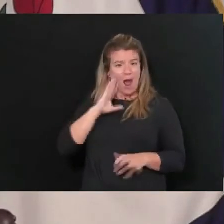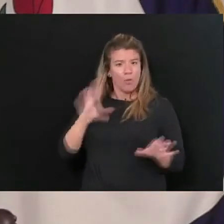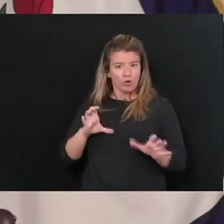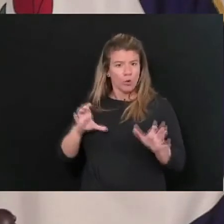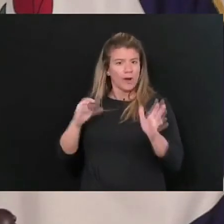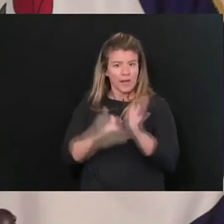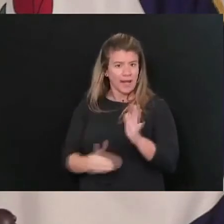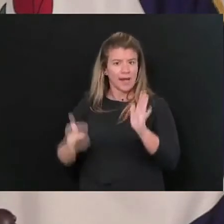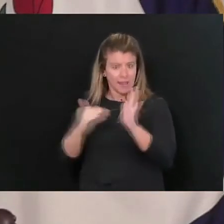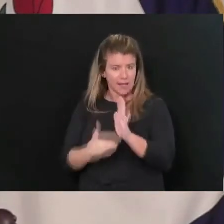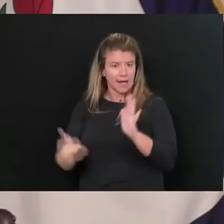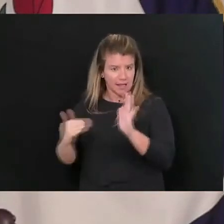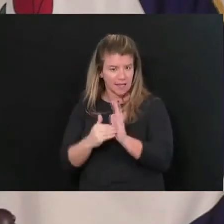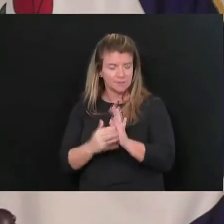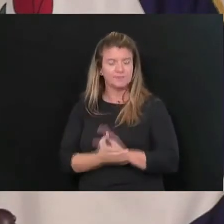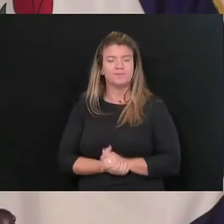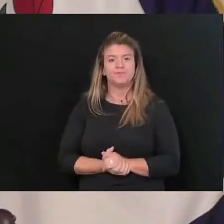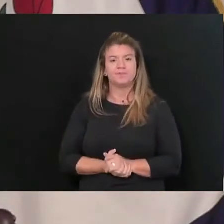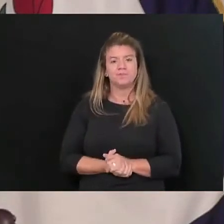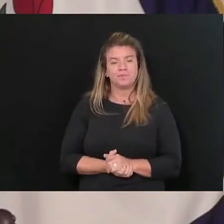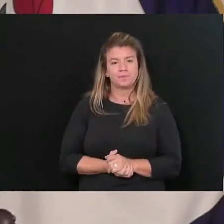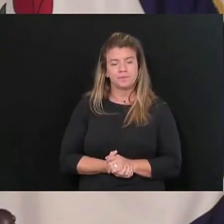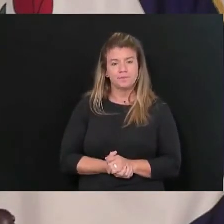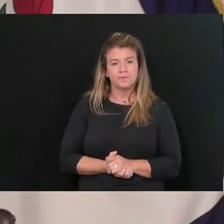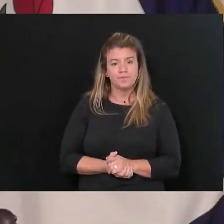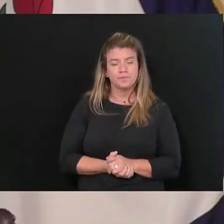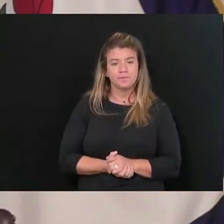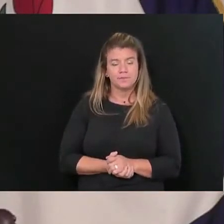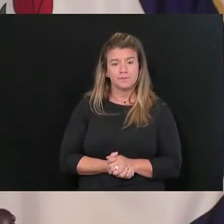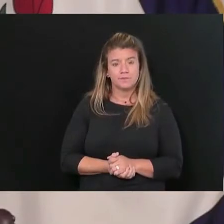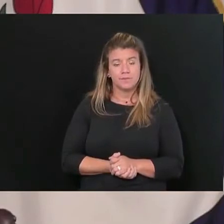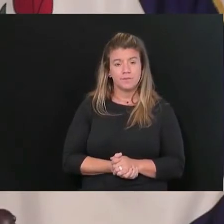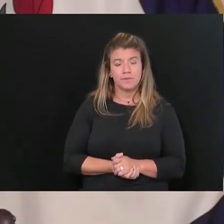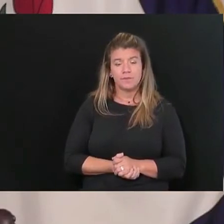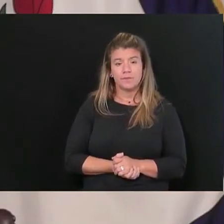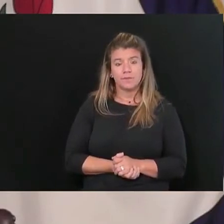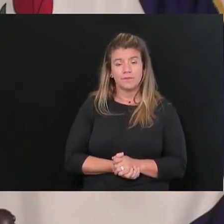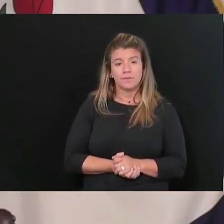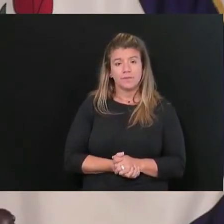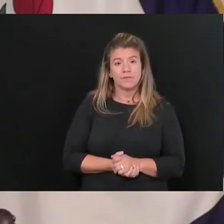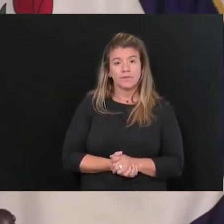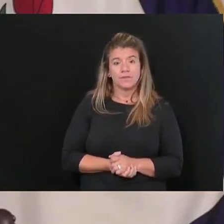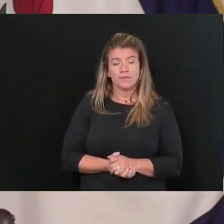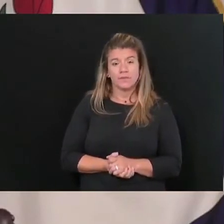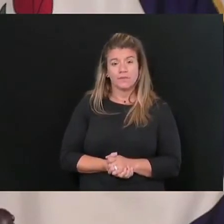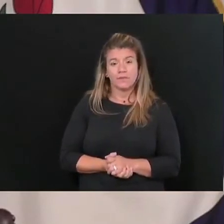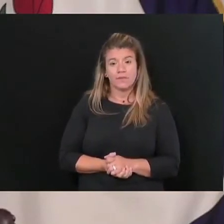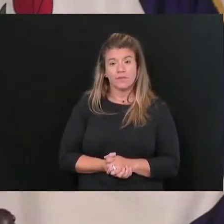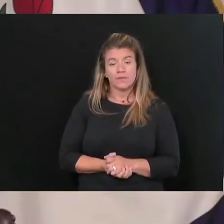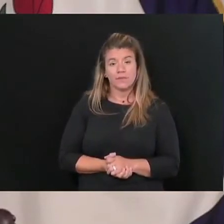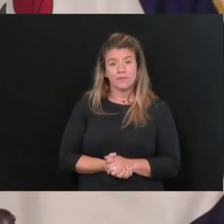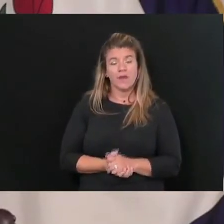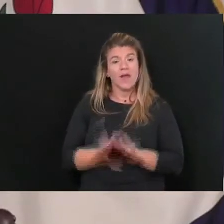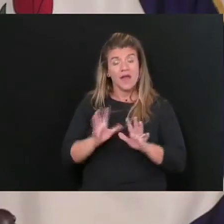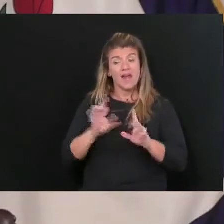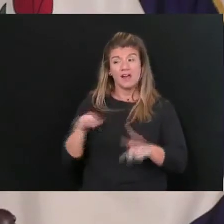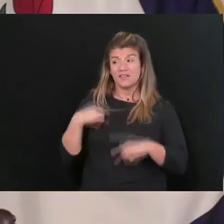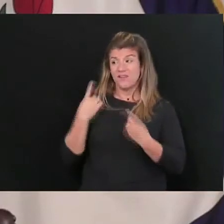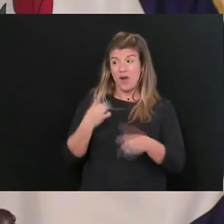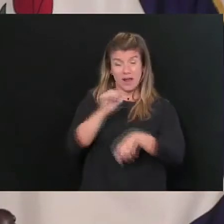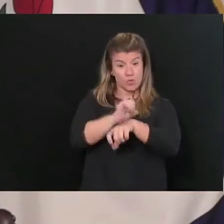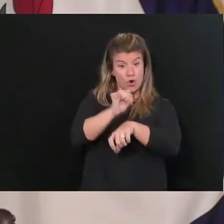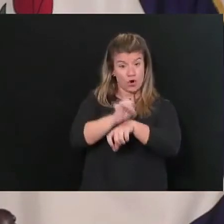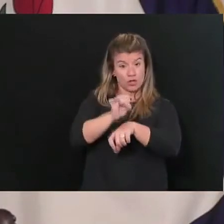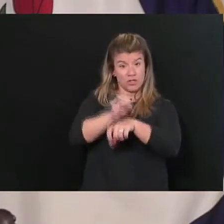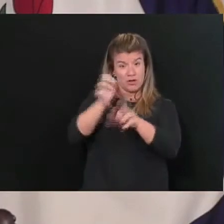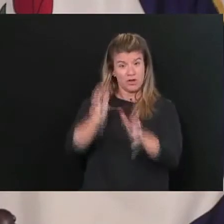more. Now, as far as workers, I can't imagine